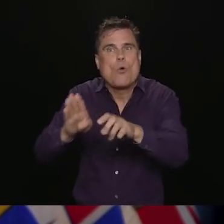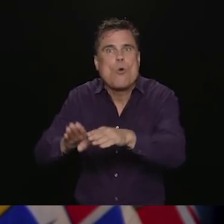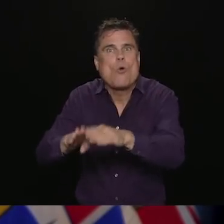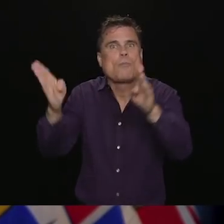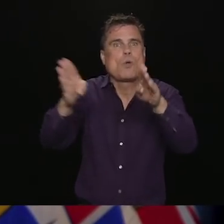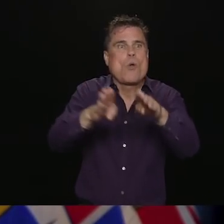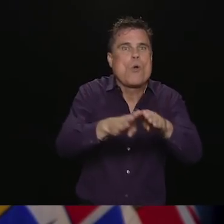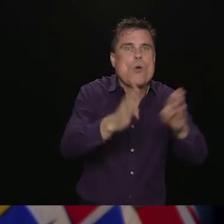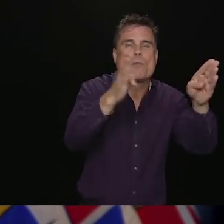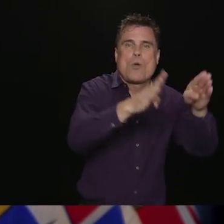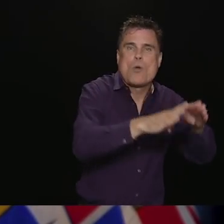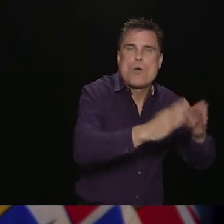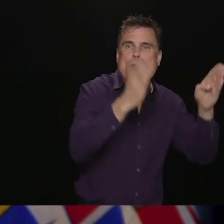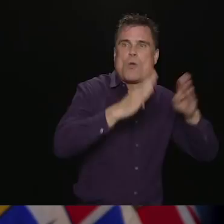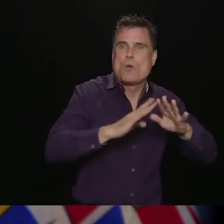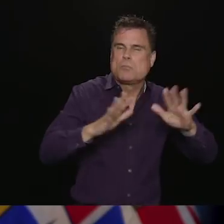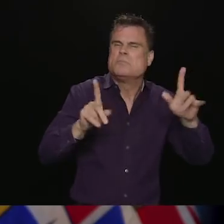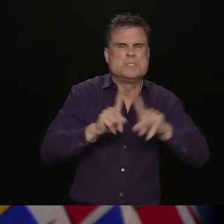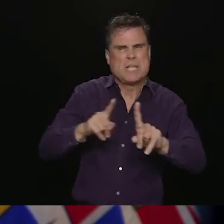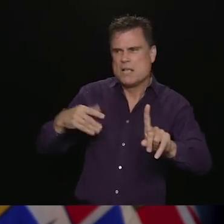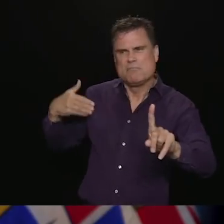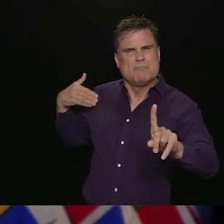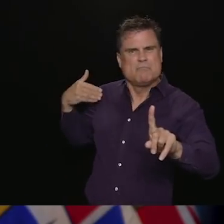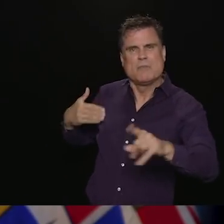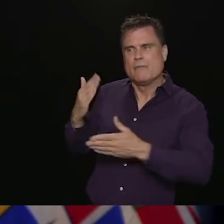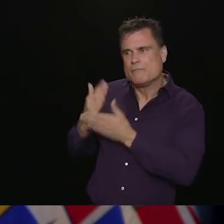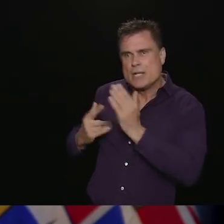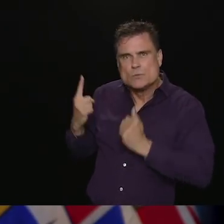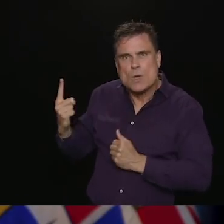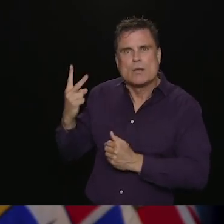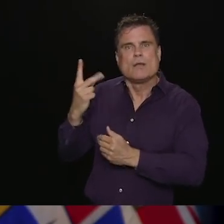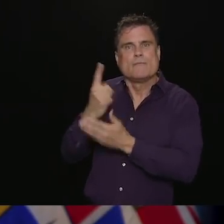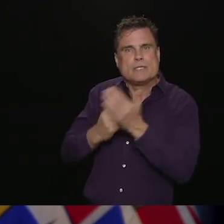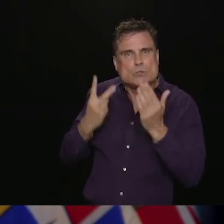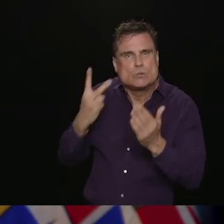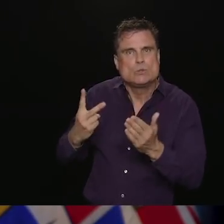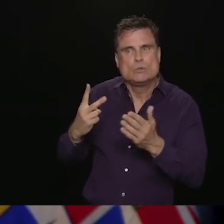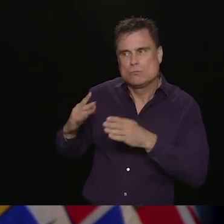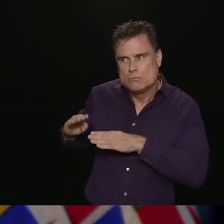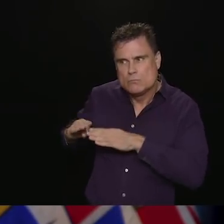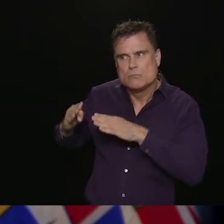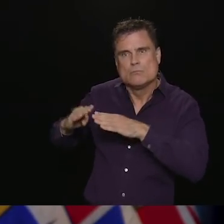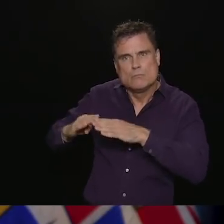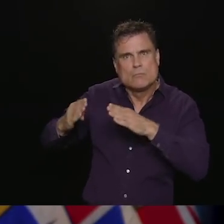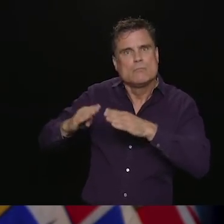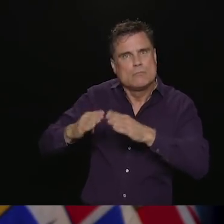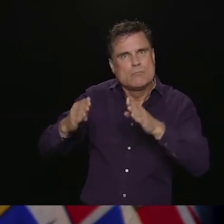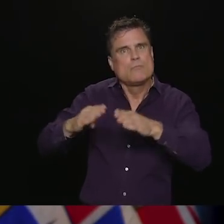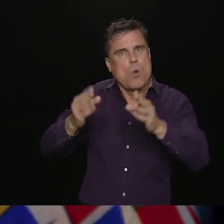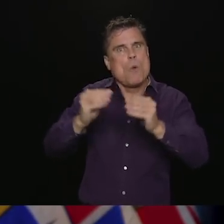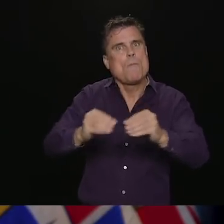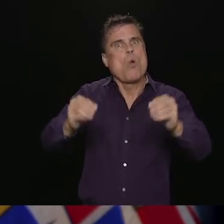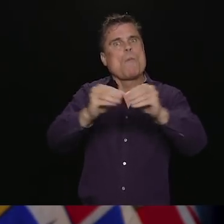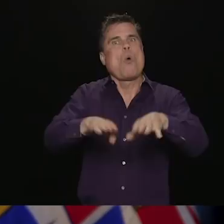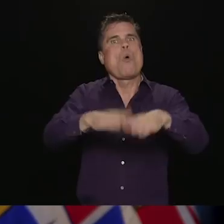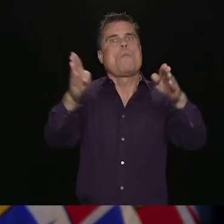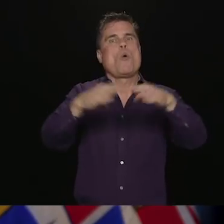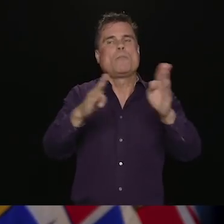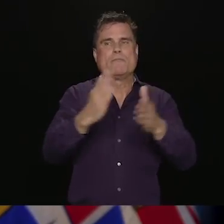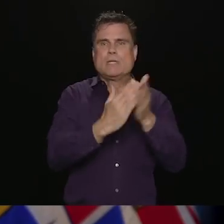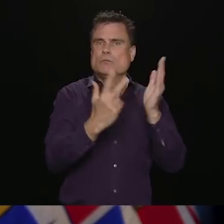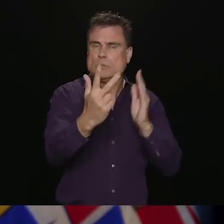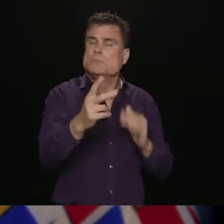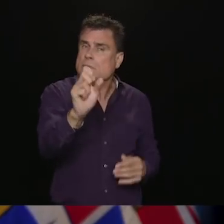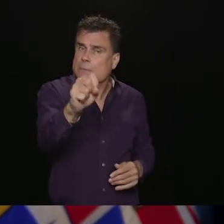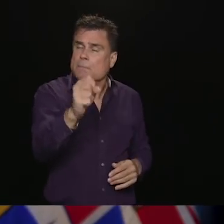are approaching the place where I believe we will be moving into the transition where we can start planning our summer vacations